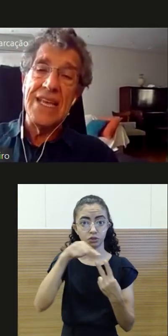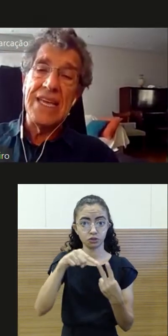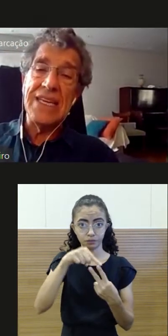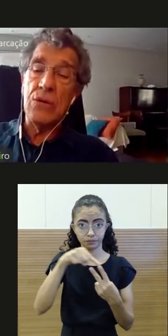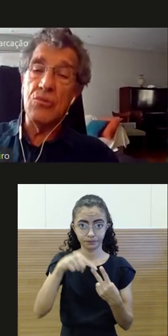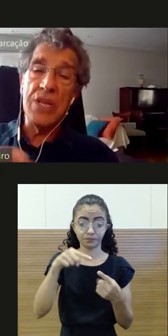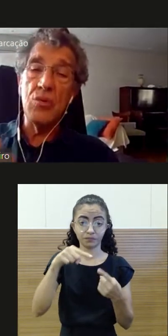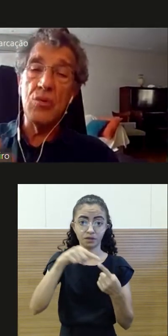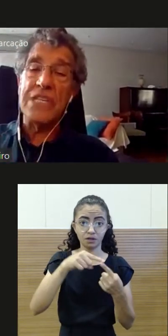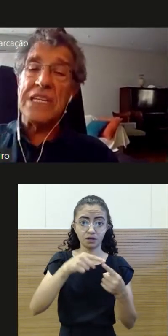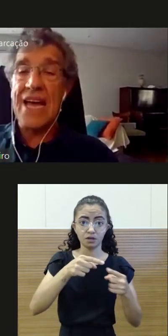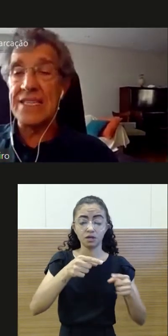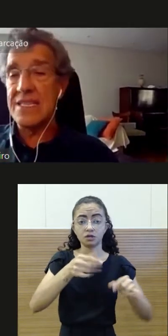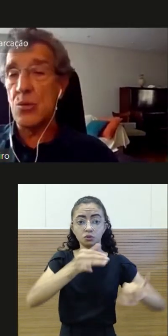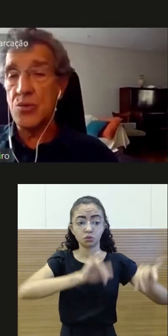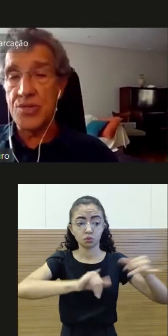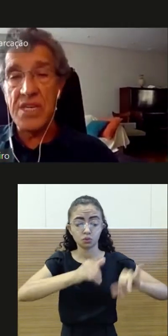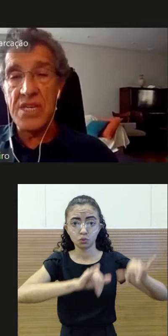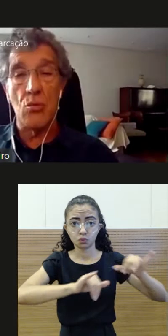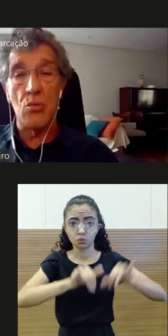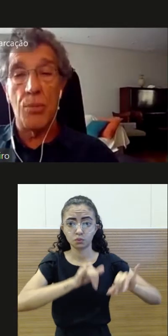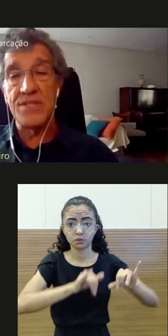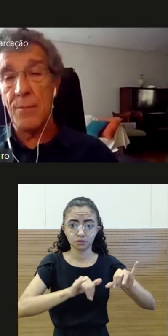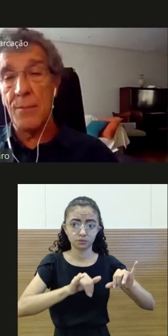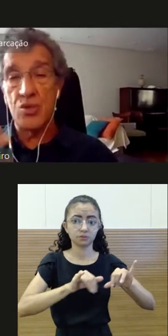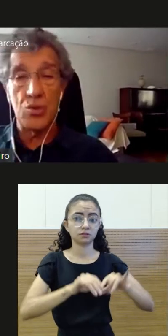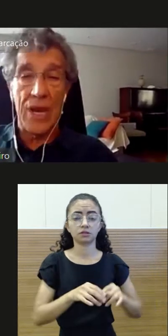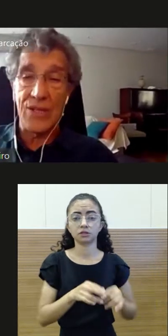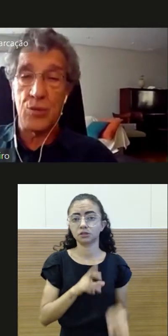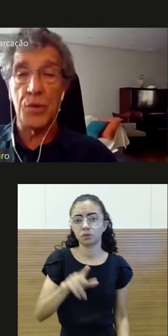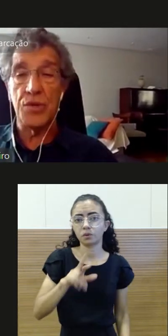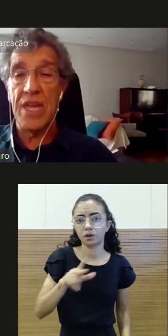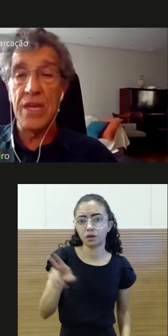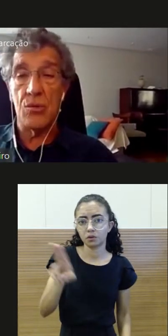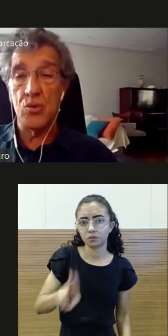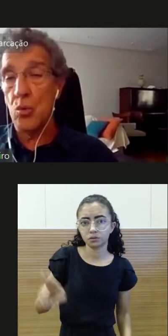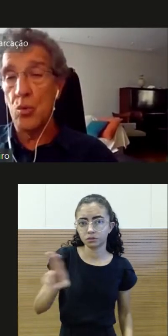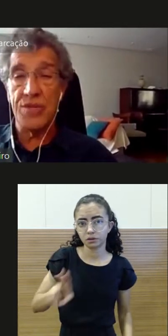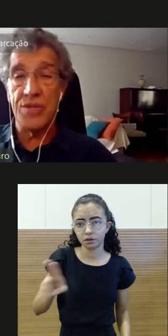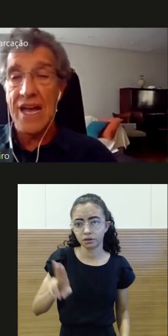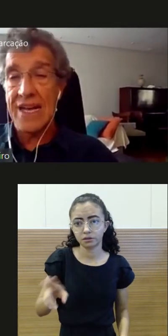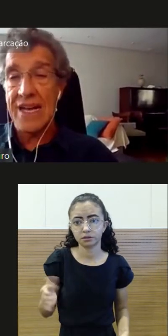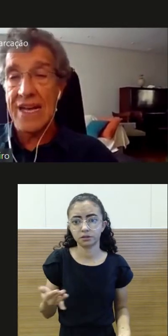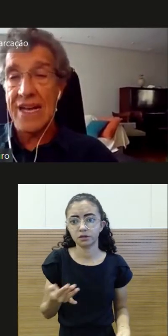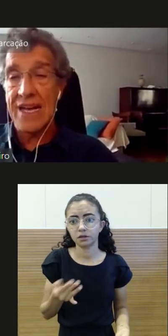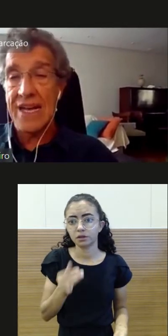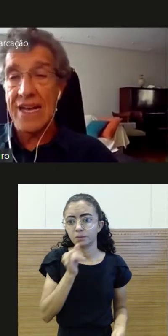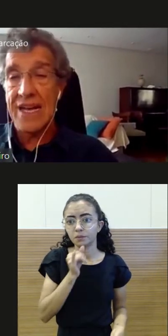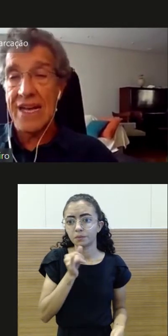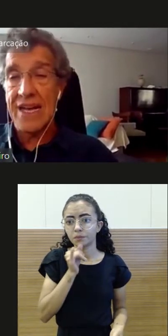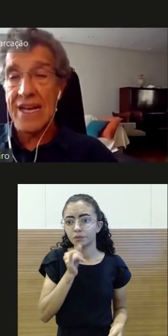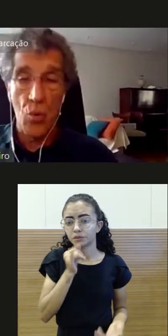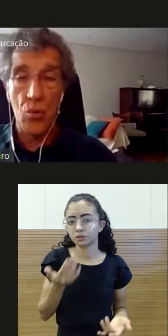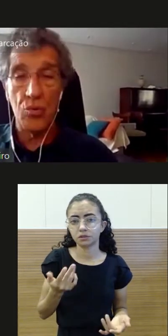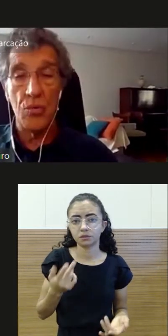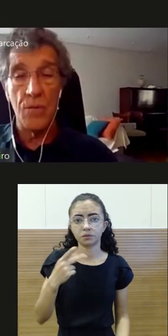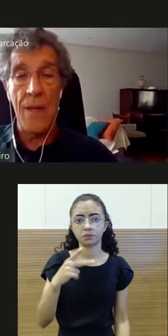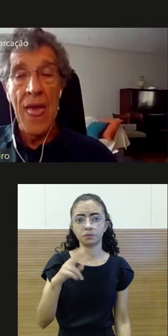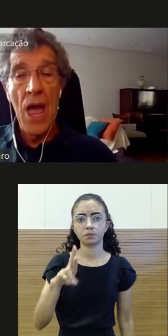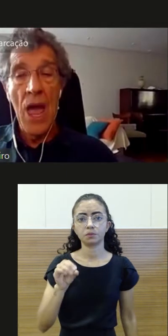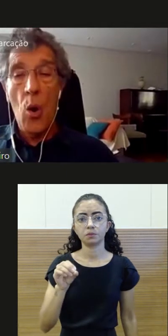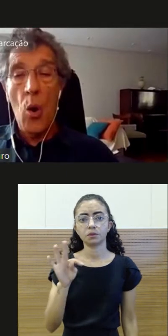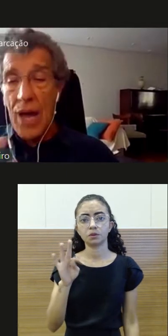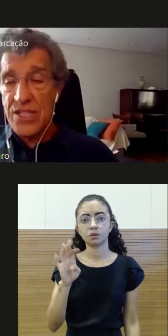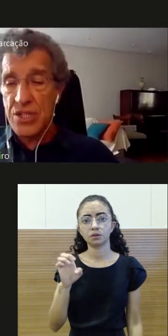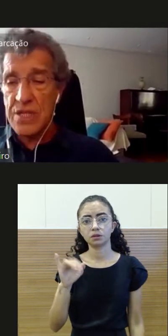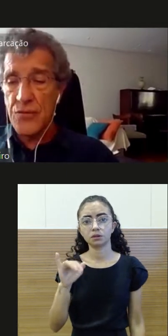Well, either they are substances that are not used in kitchens, for such as protein